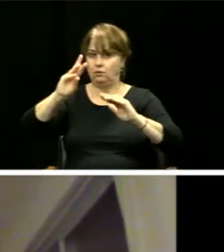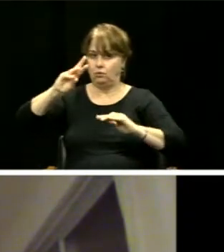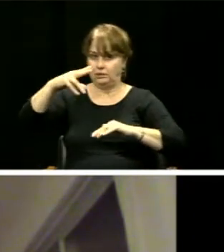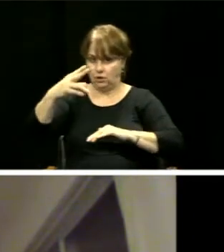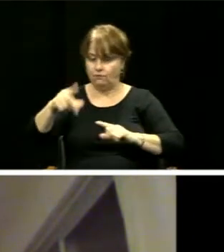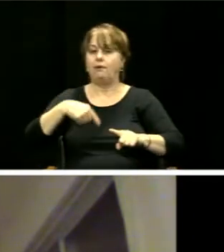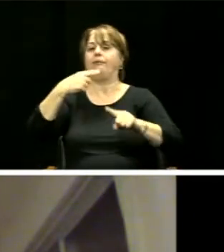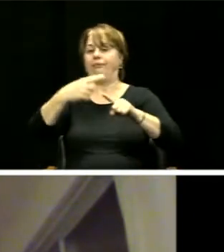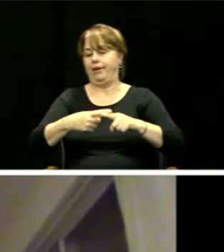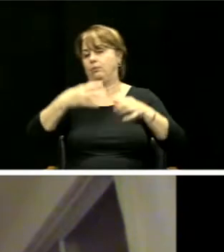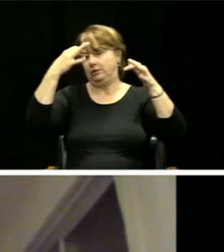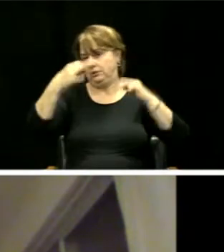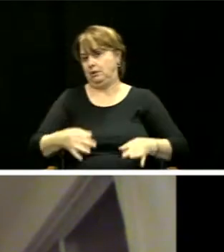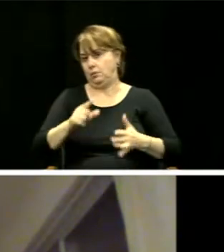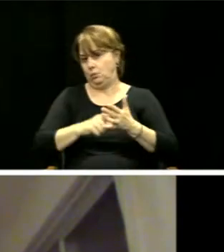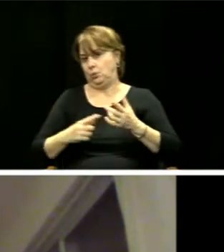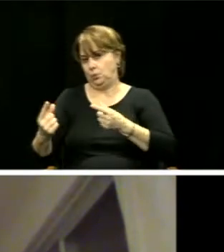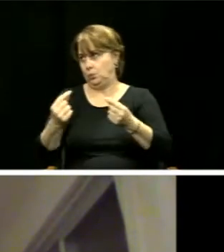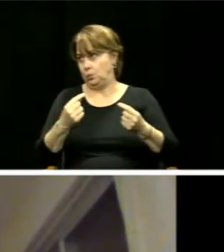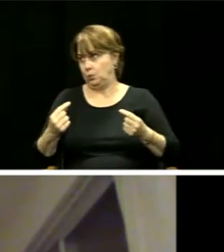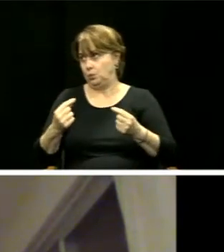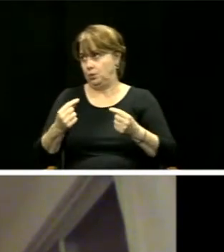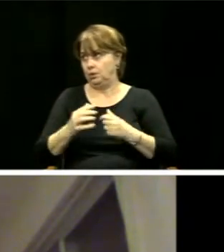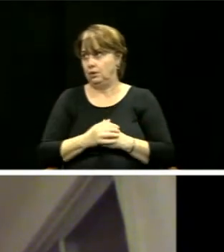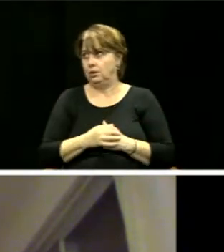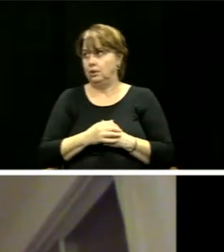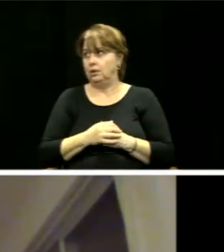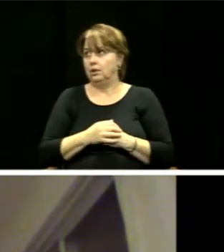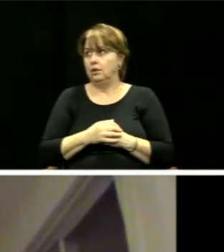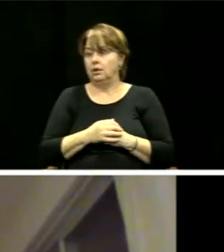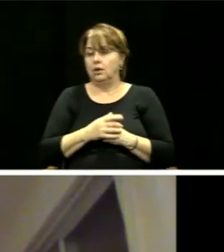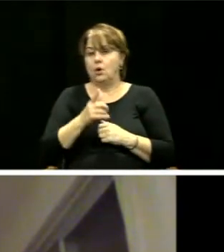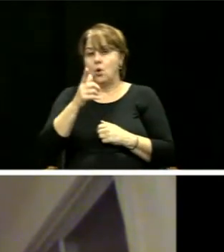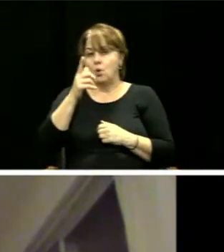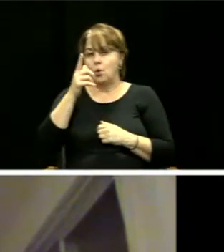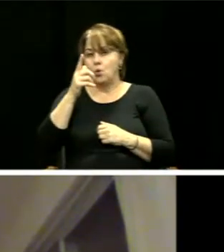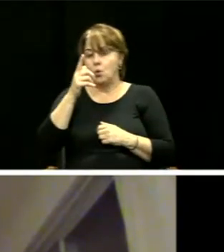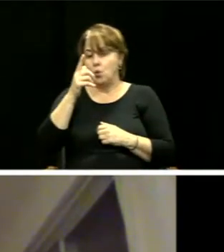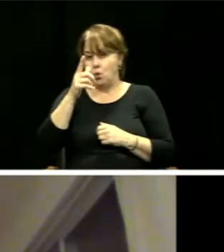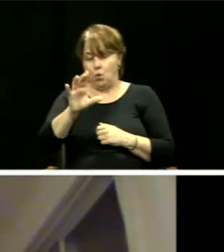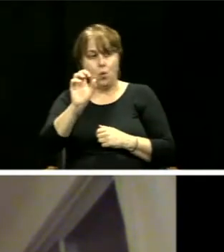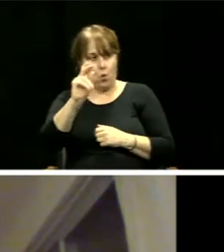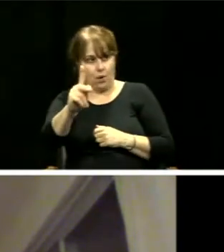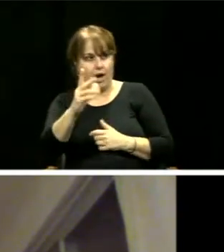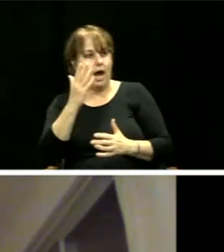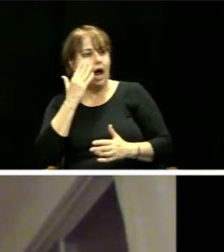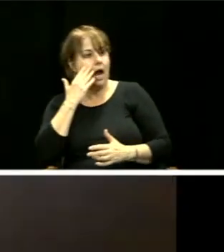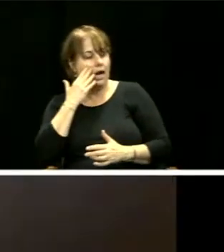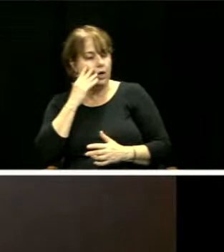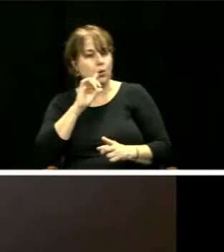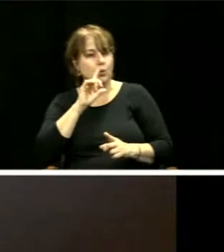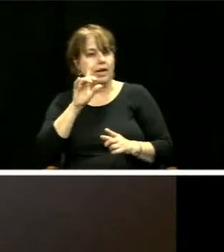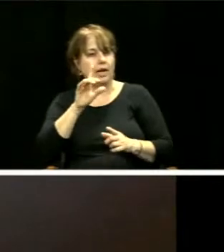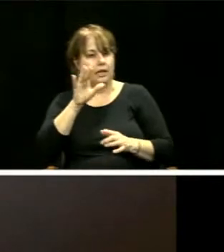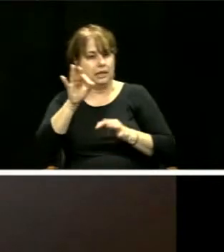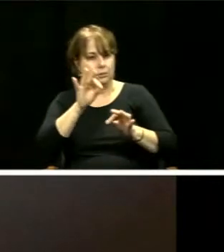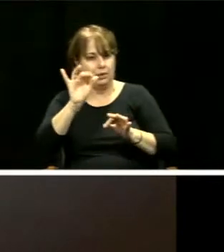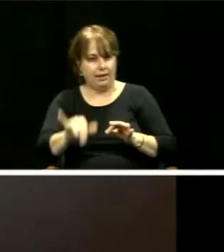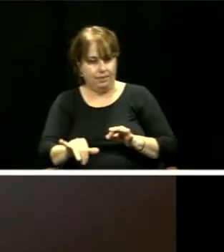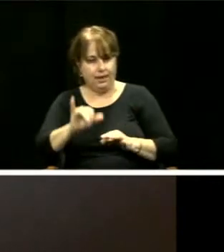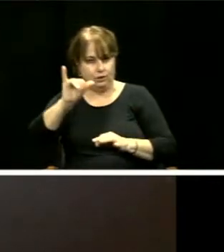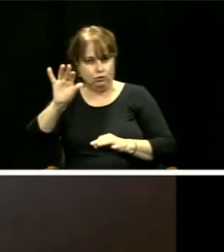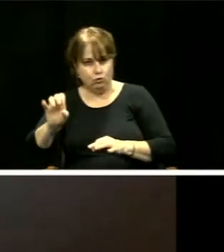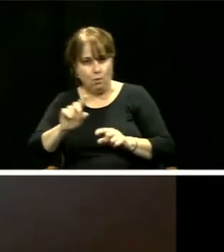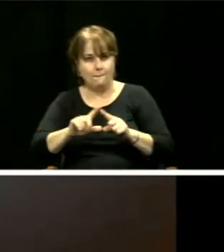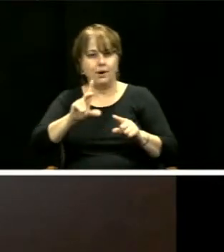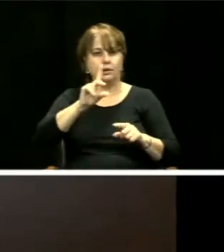what exactly needs to be done. So I know you can't speak for this, Joe, but I'm more Dwayne.